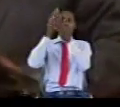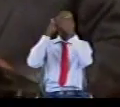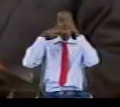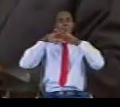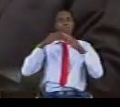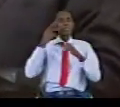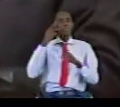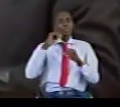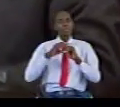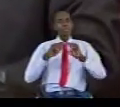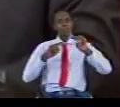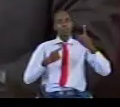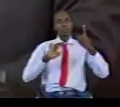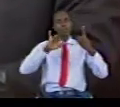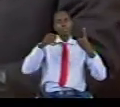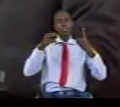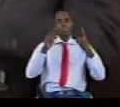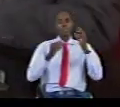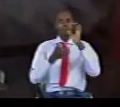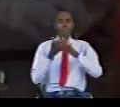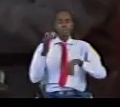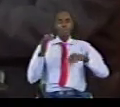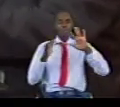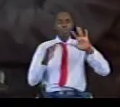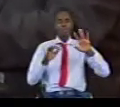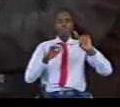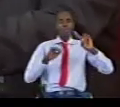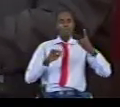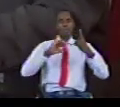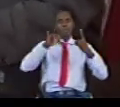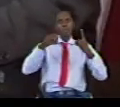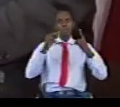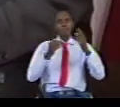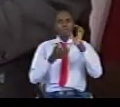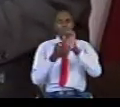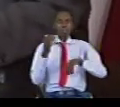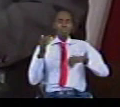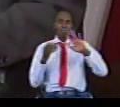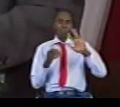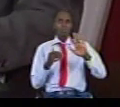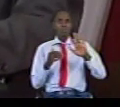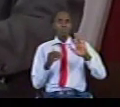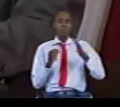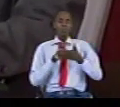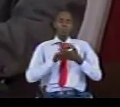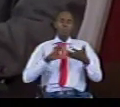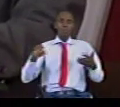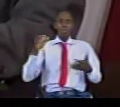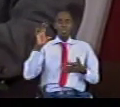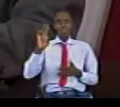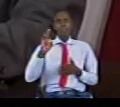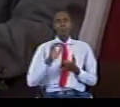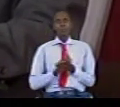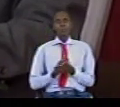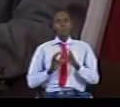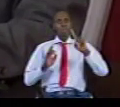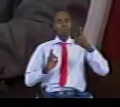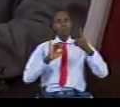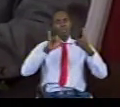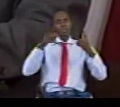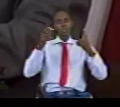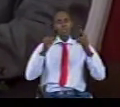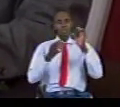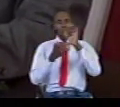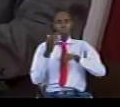chapter 5, First John chapter 5, reading from verse 7. First John chapter